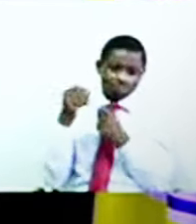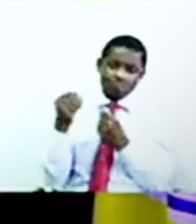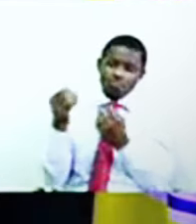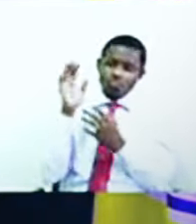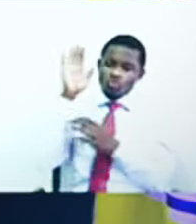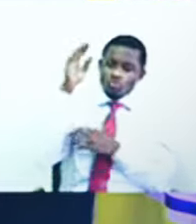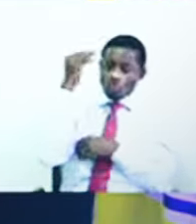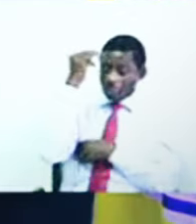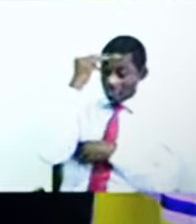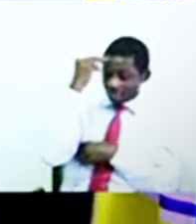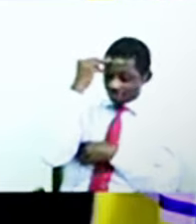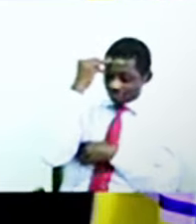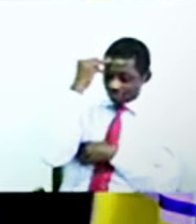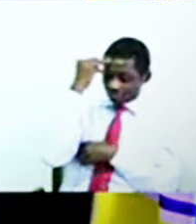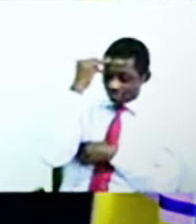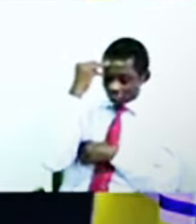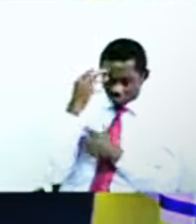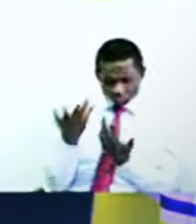in the mind.